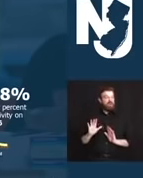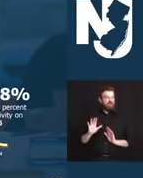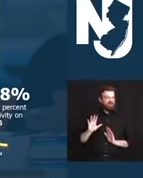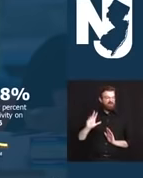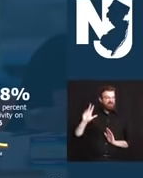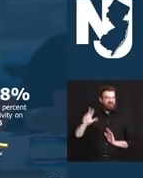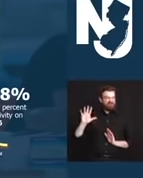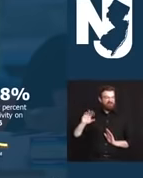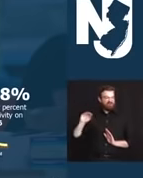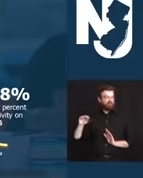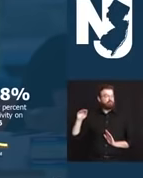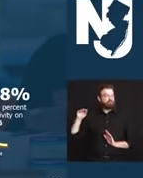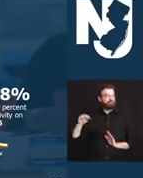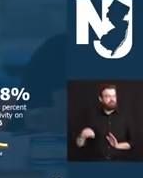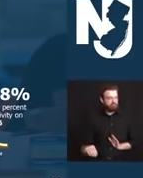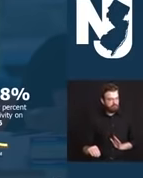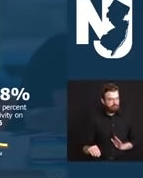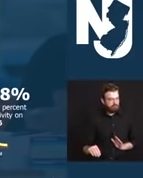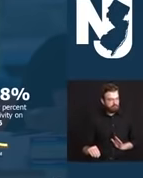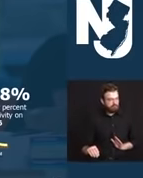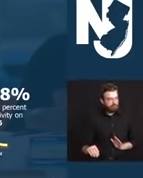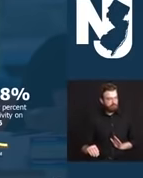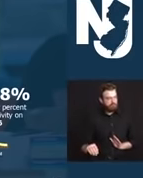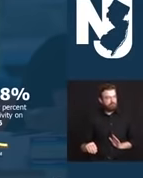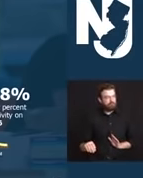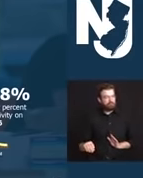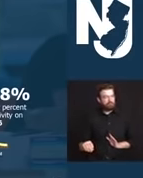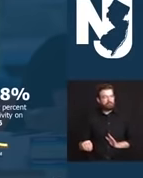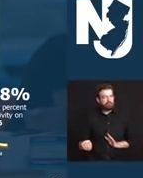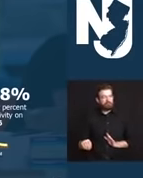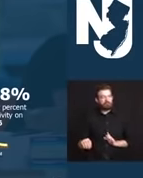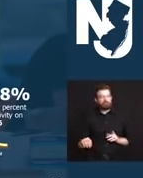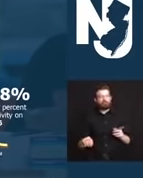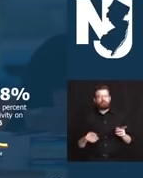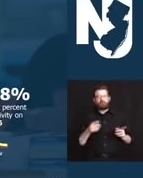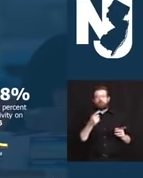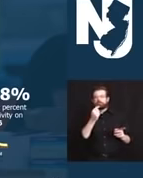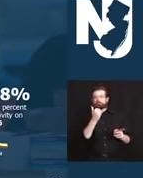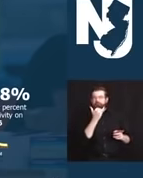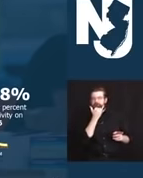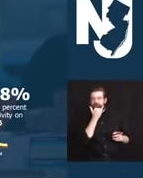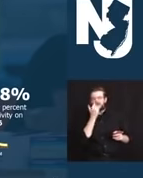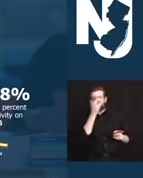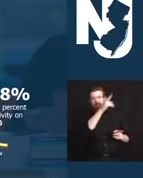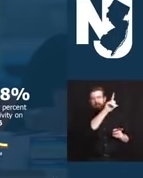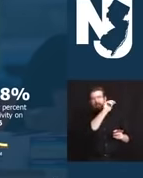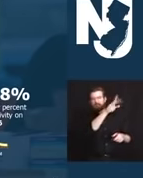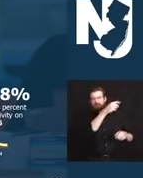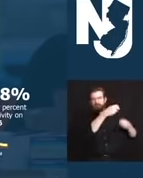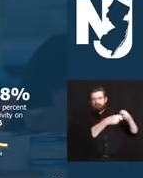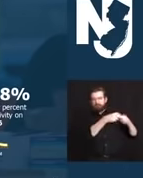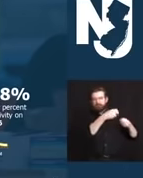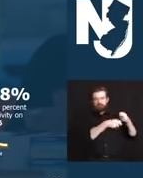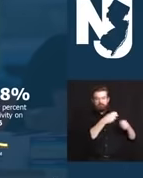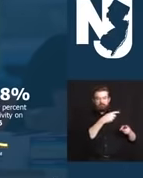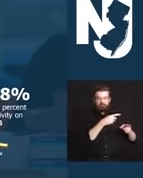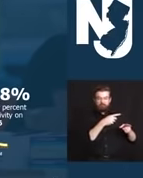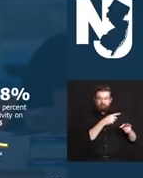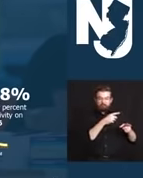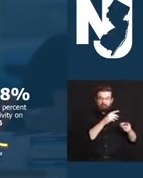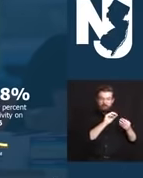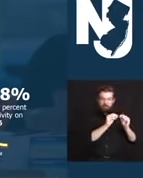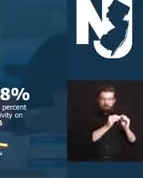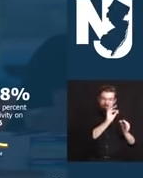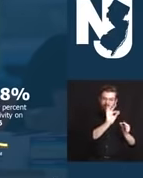skewed by the labs, but it probably shouldn't be unless that lab was, for whatever reason, processing an overwhelming higher percentage